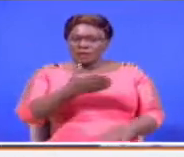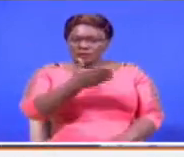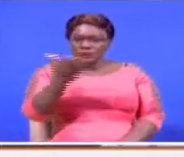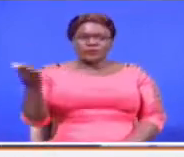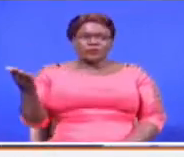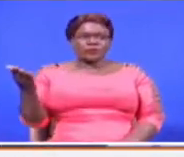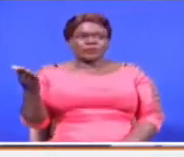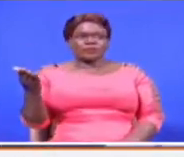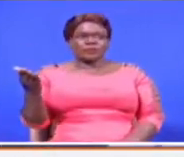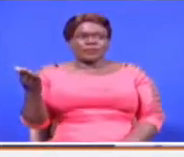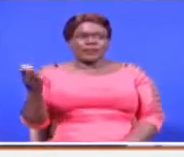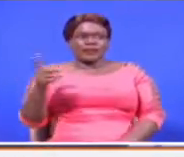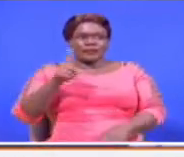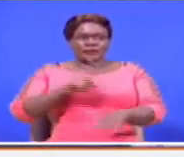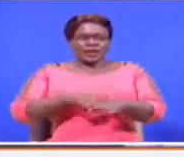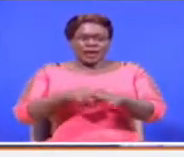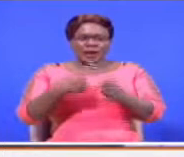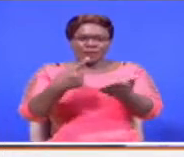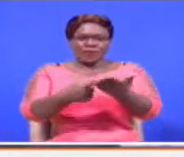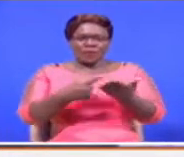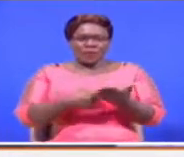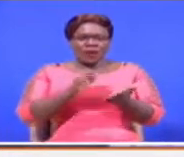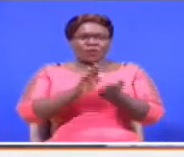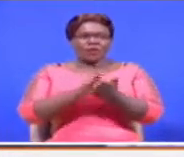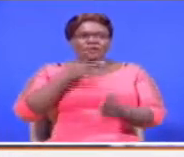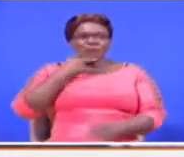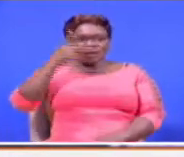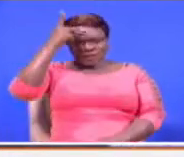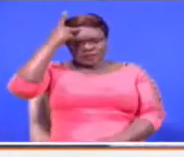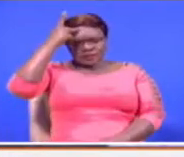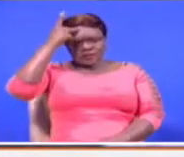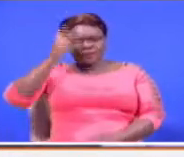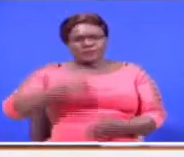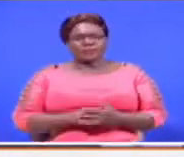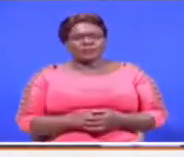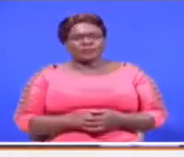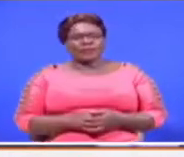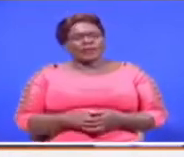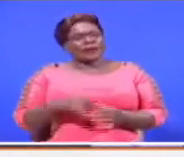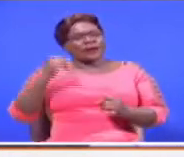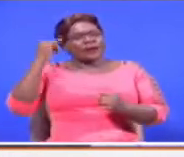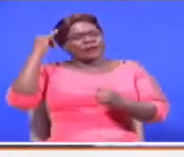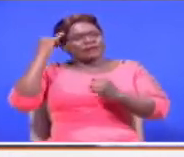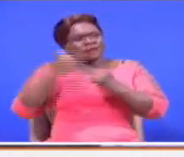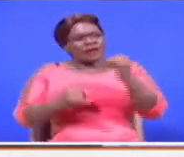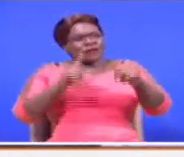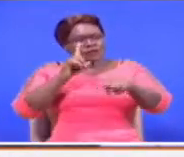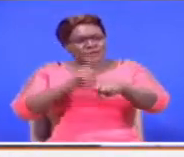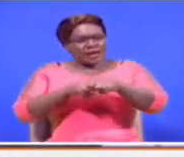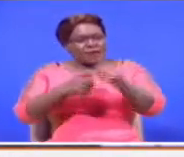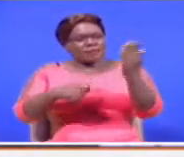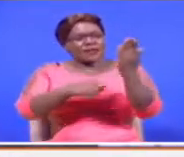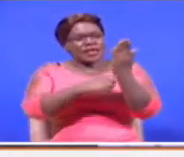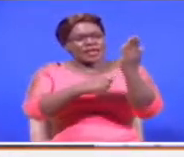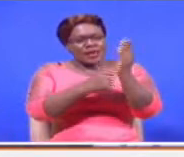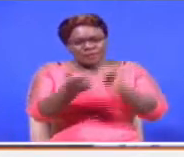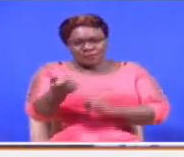And when we have the engagement with the parents, just as DJ said, finally when they come, the names come